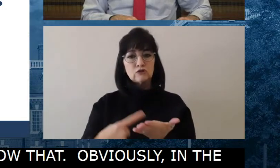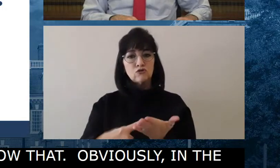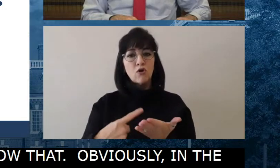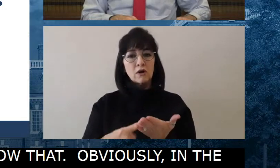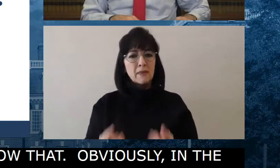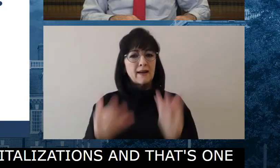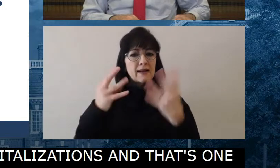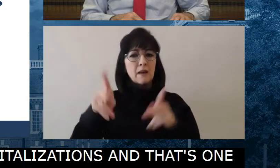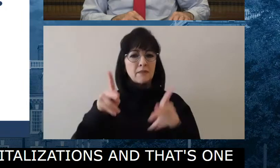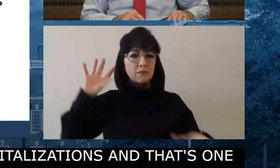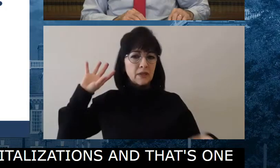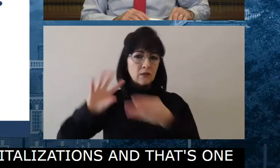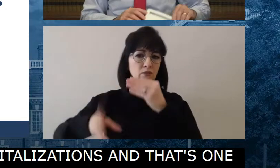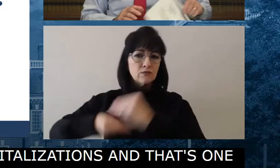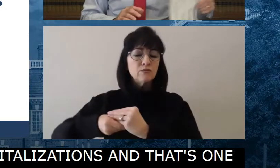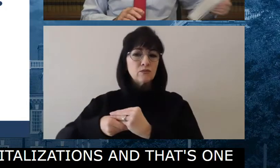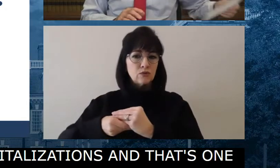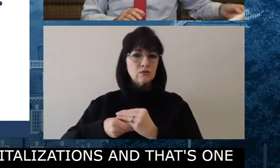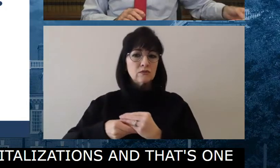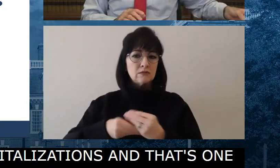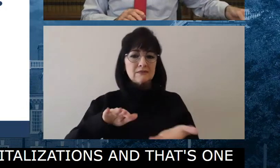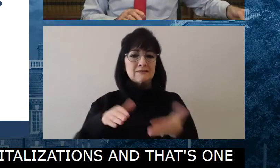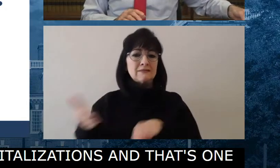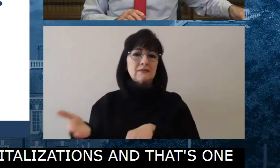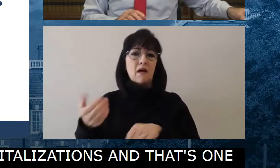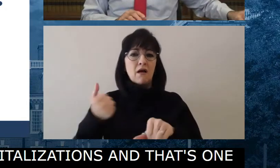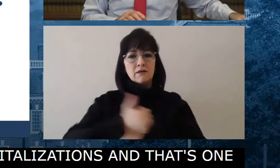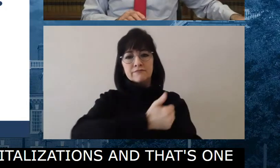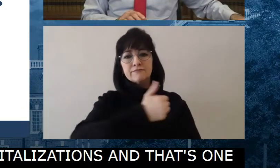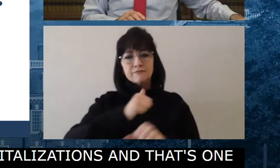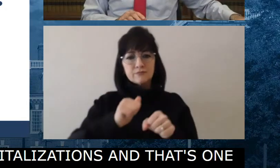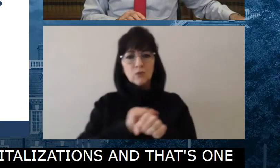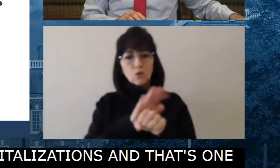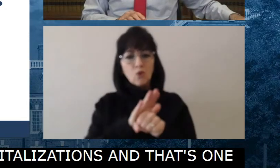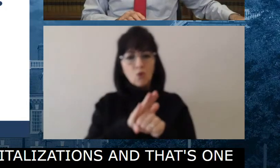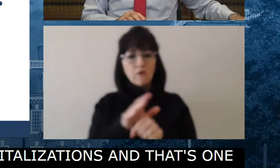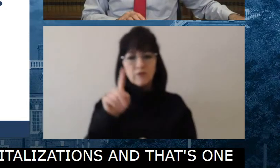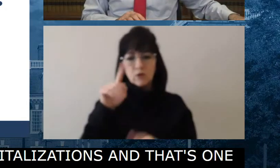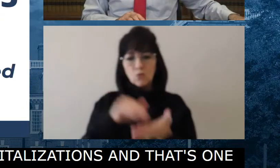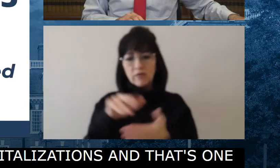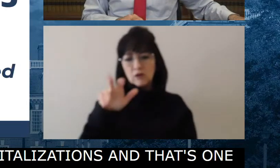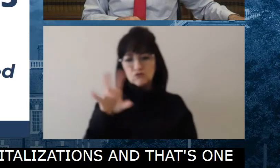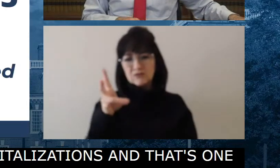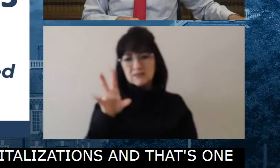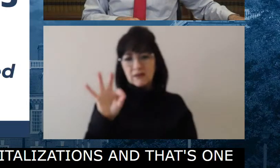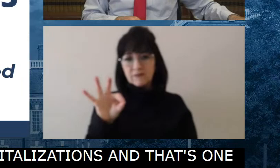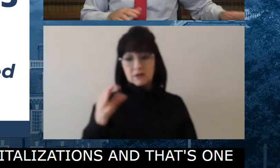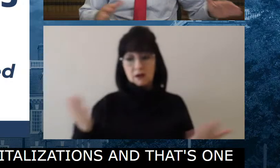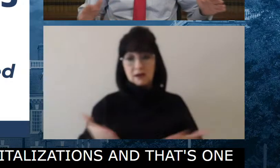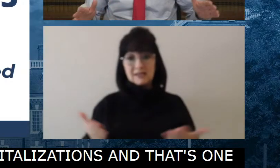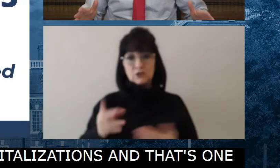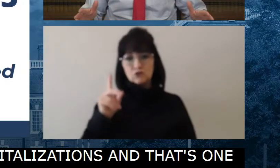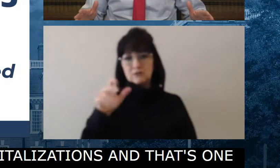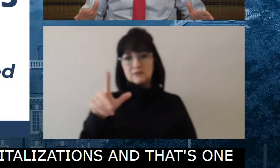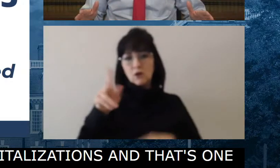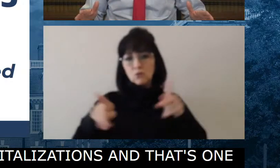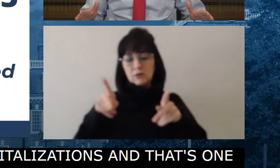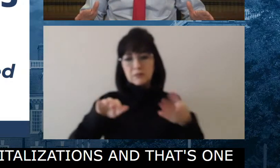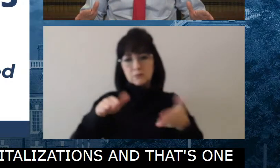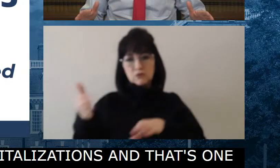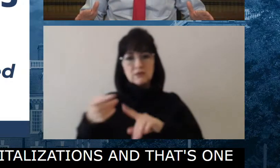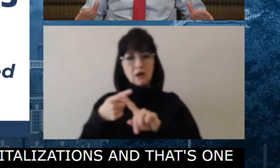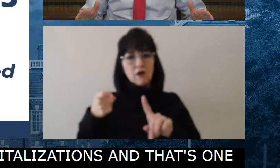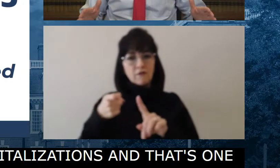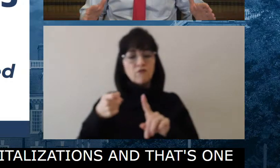1,379 Delawareans who've lost their life to COVID-19. Testing, as I said, continues to be robust. We've lost a